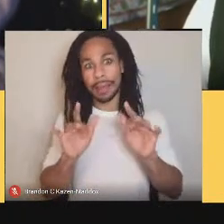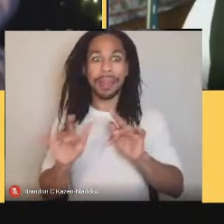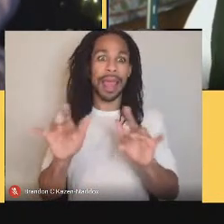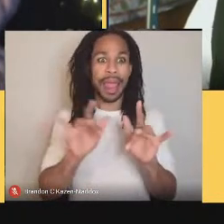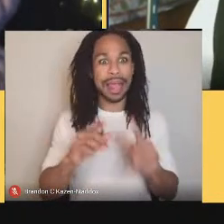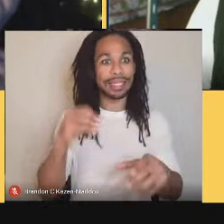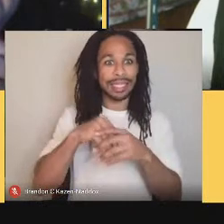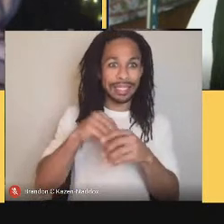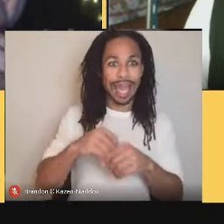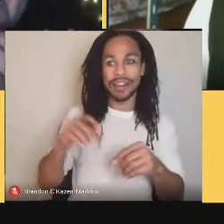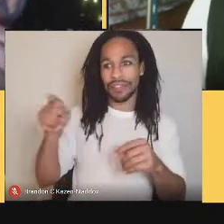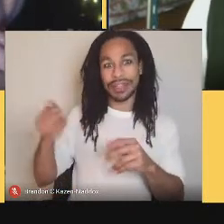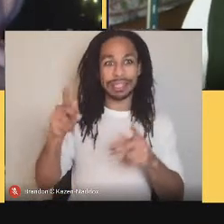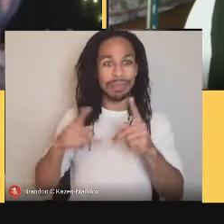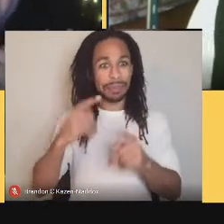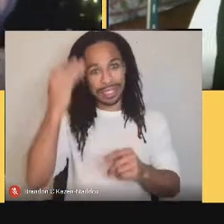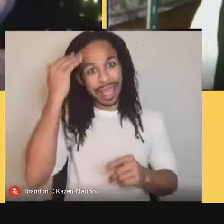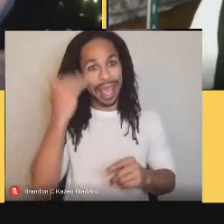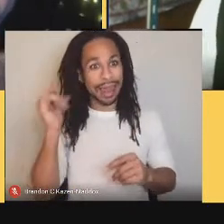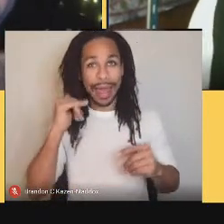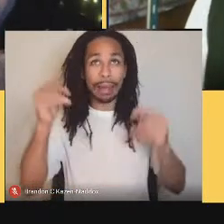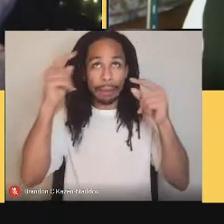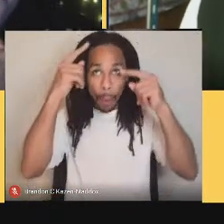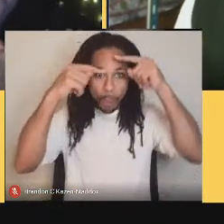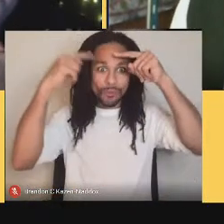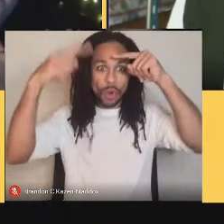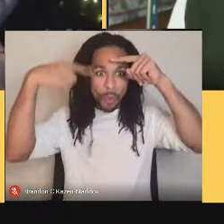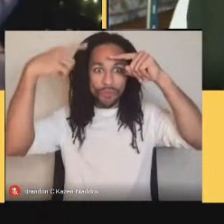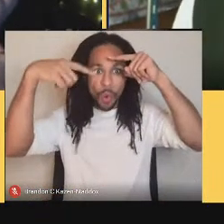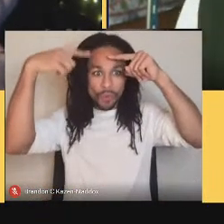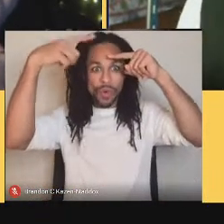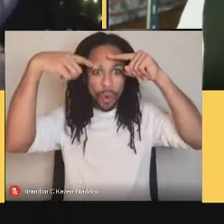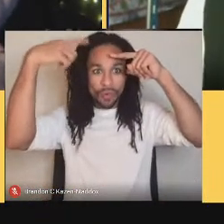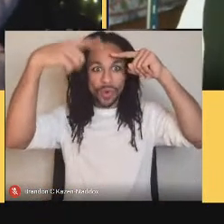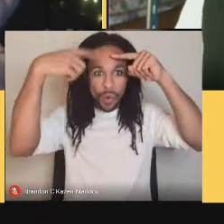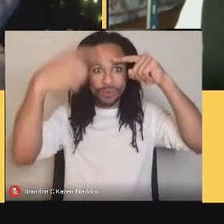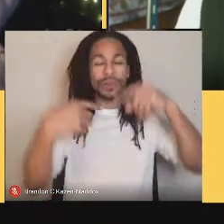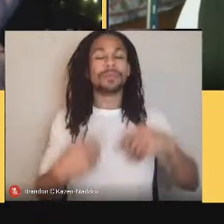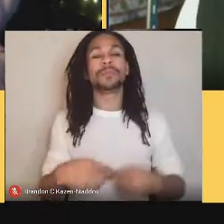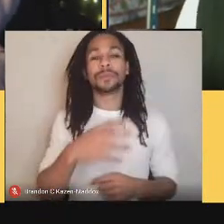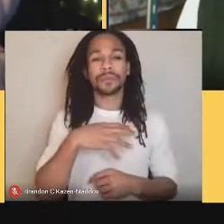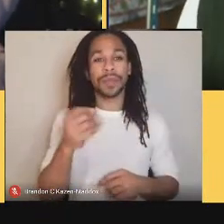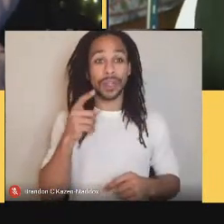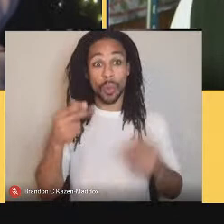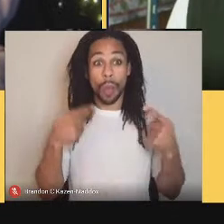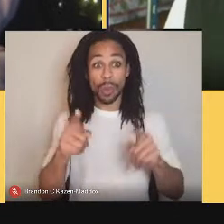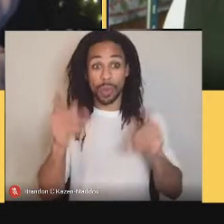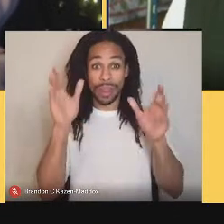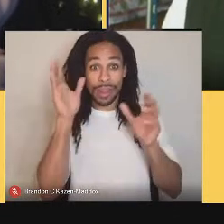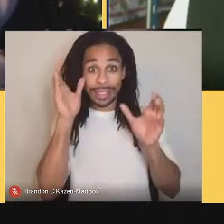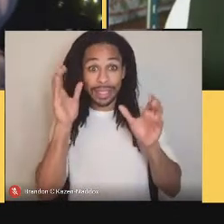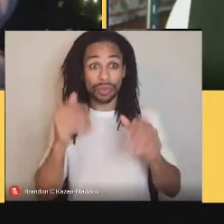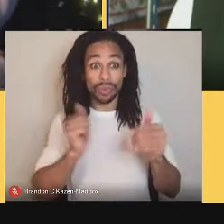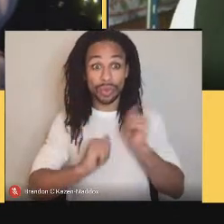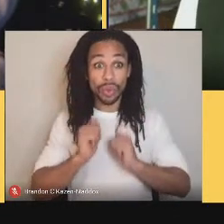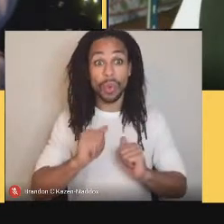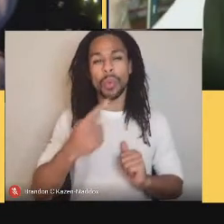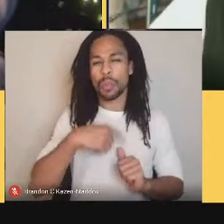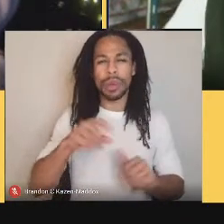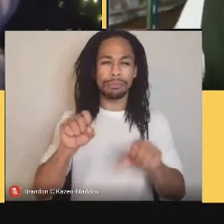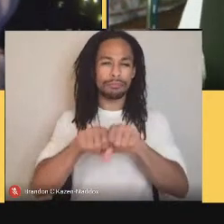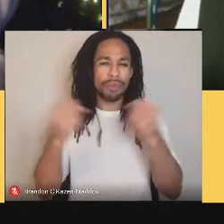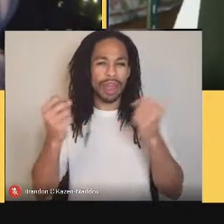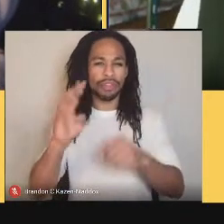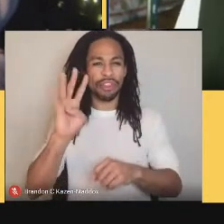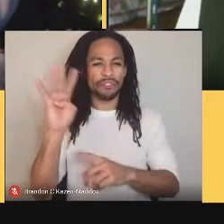heads all the time. Like, that's just kind of how they put pieces together. And as you listen to the show, you know, we break fourth wall and they start kind